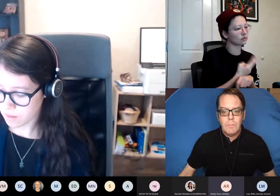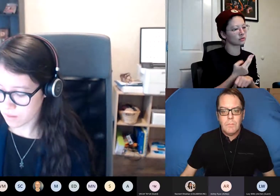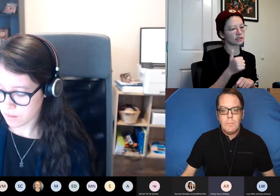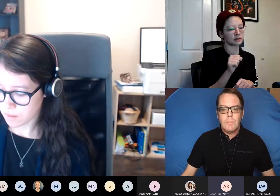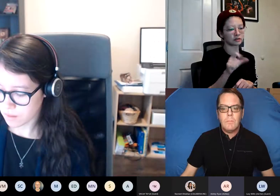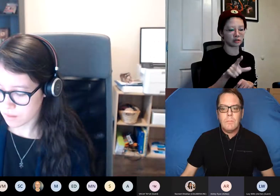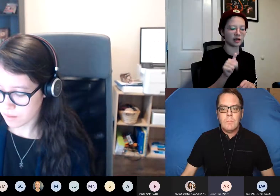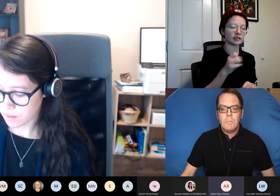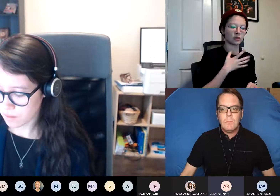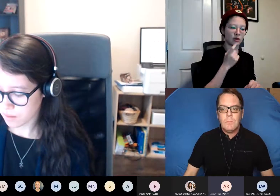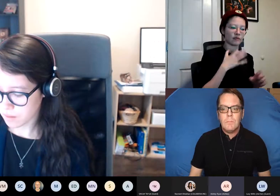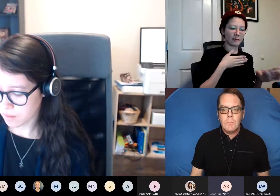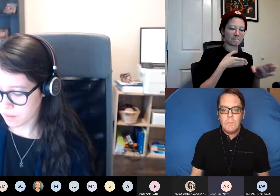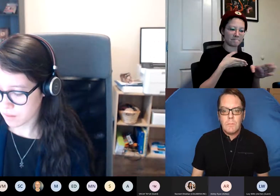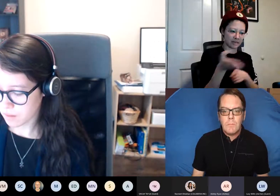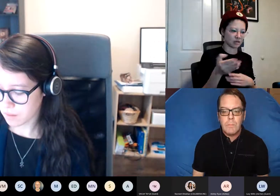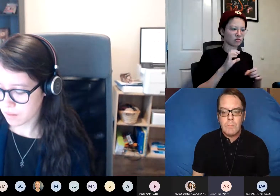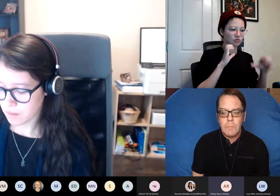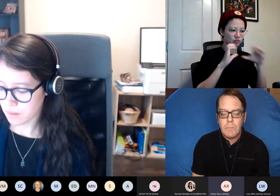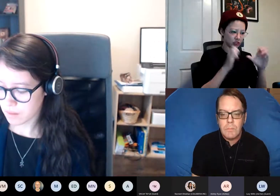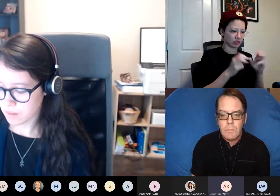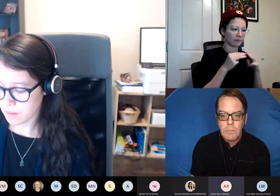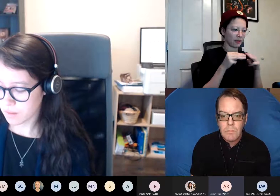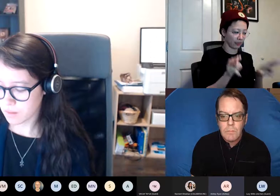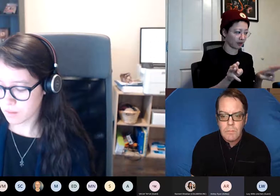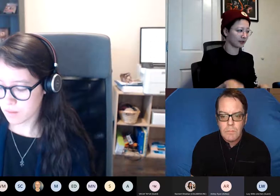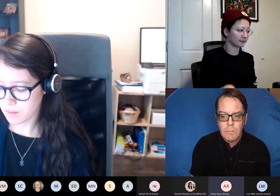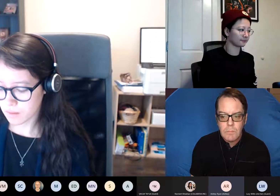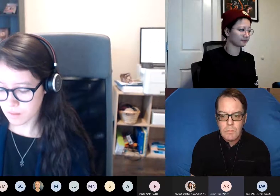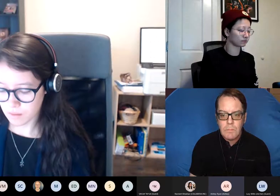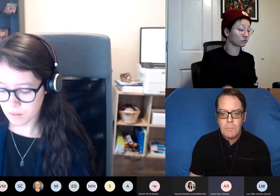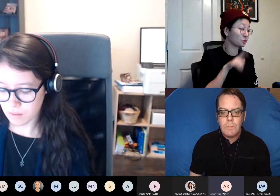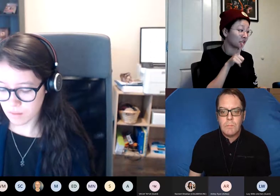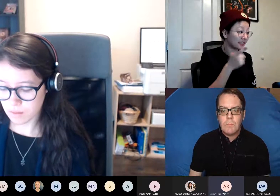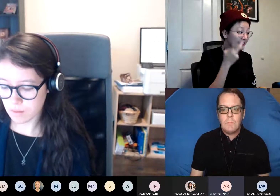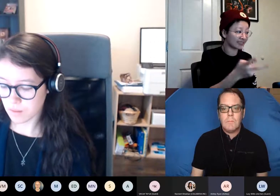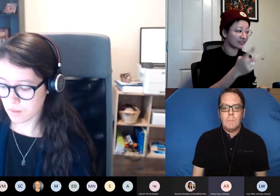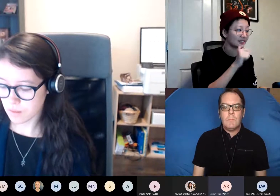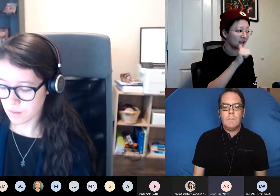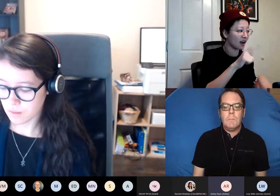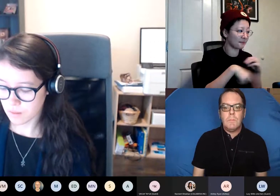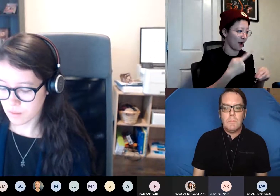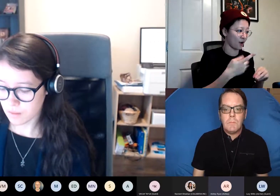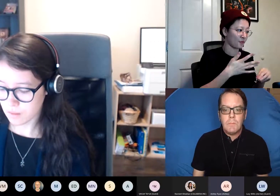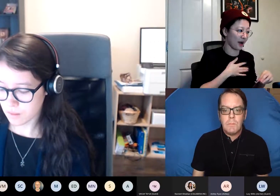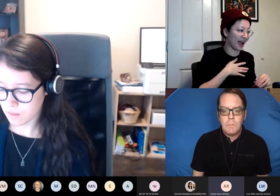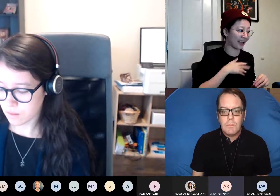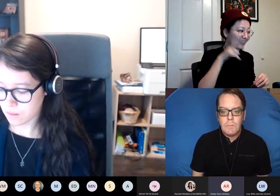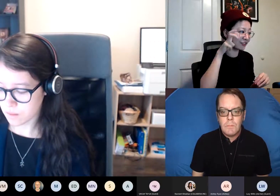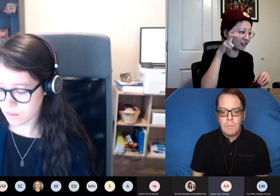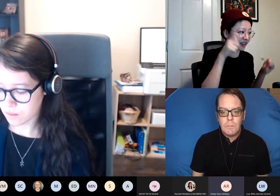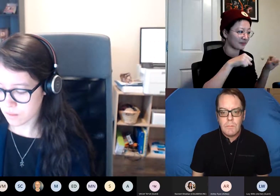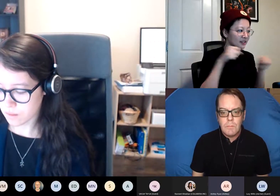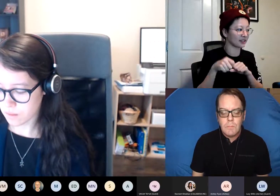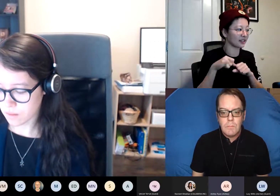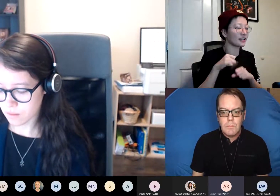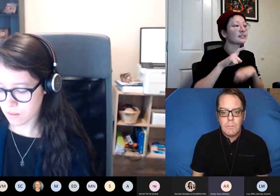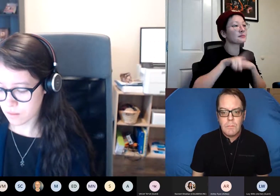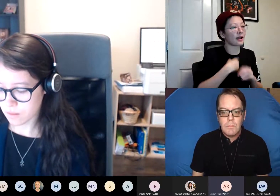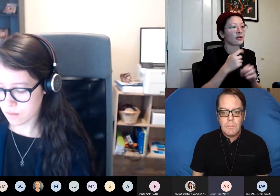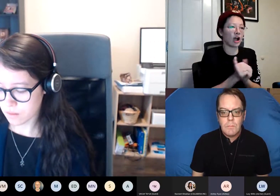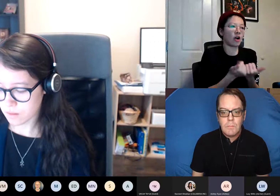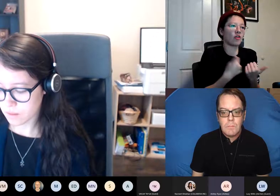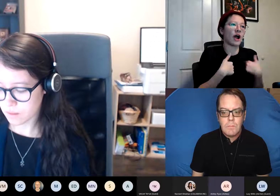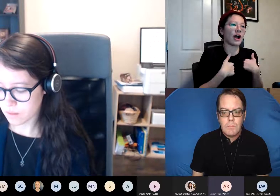is how I identify myself, proud of being deaf. I use American Sign Language as my primary method of communication. I